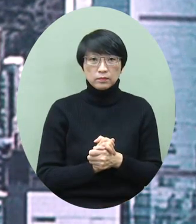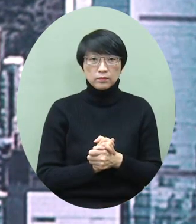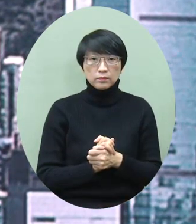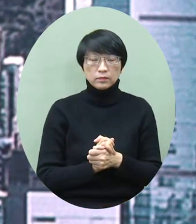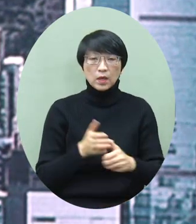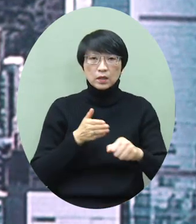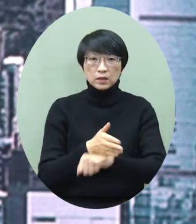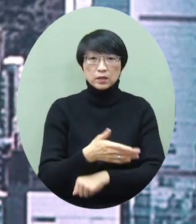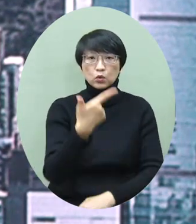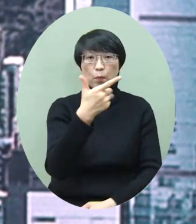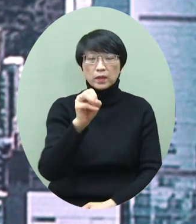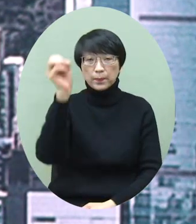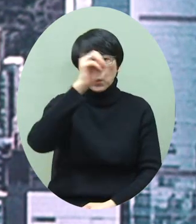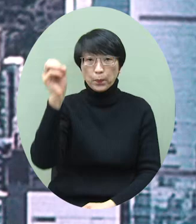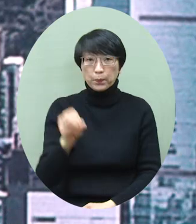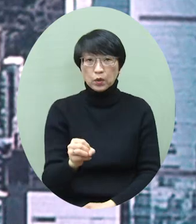80%, actually it's